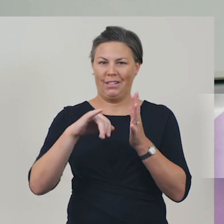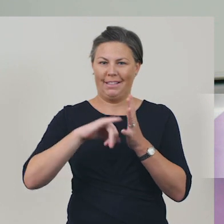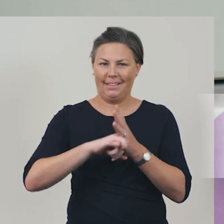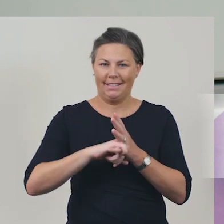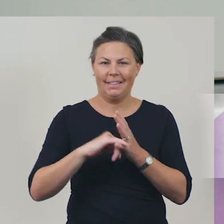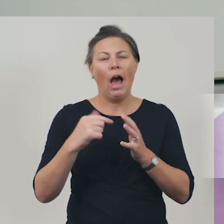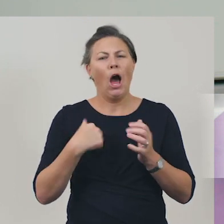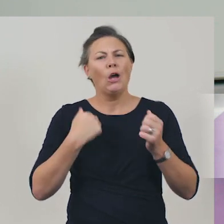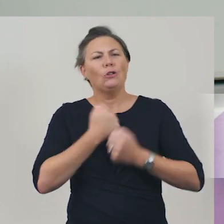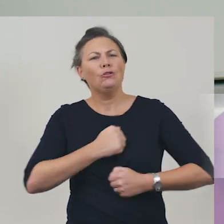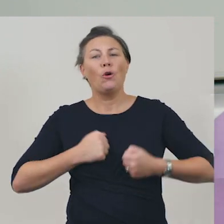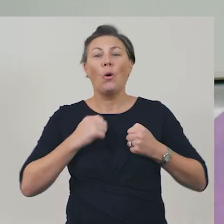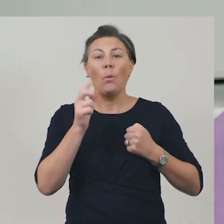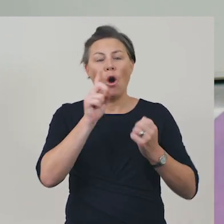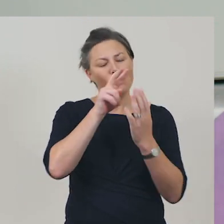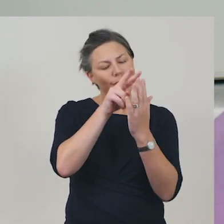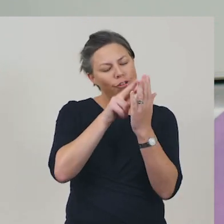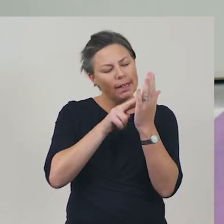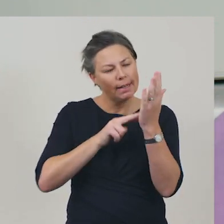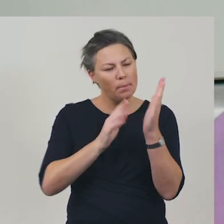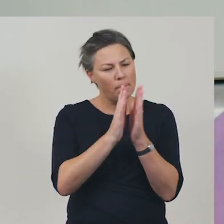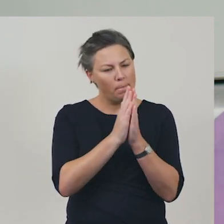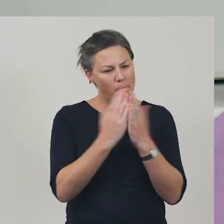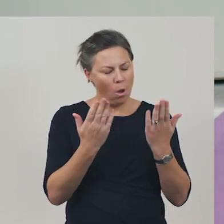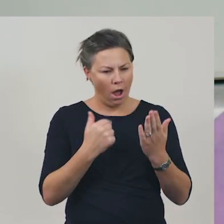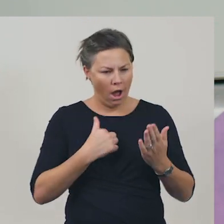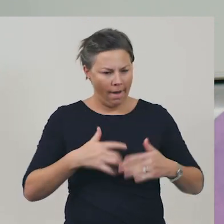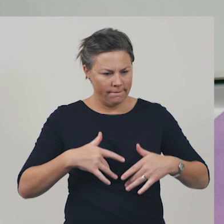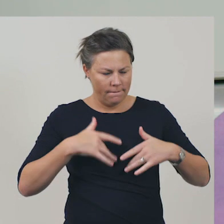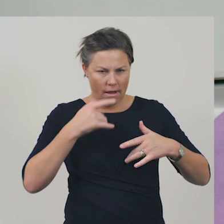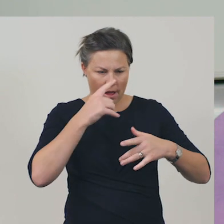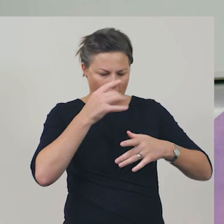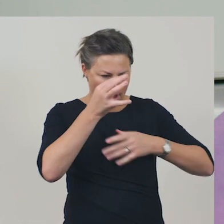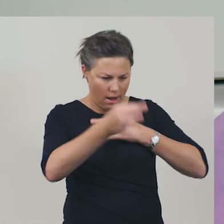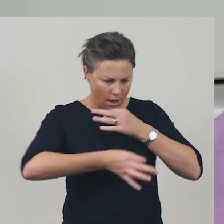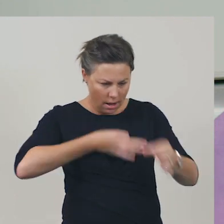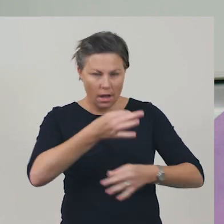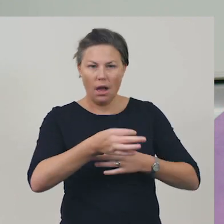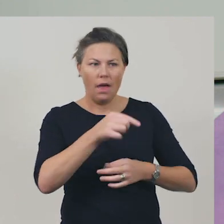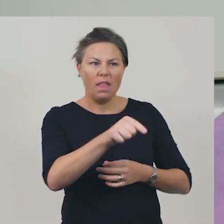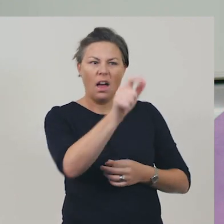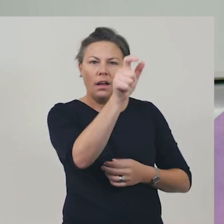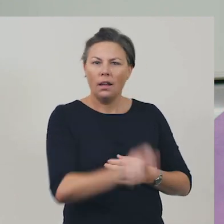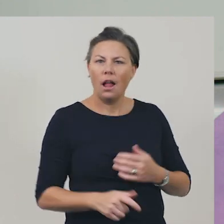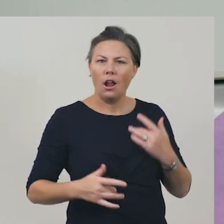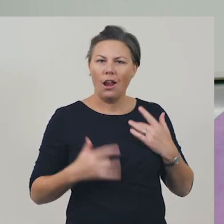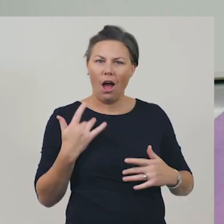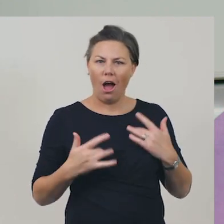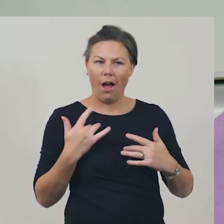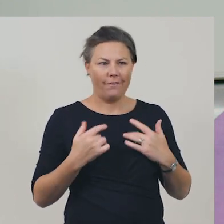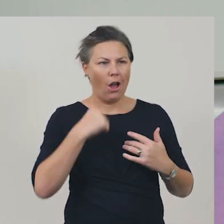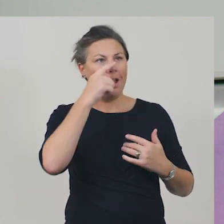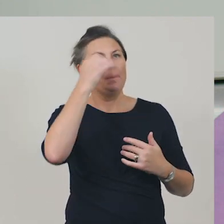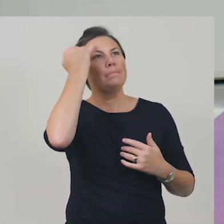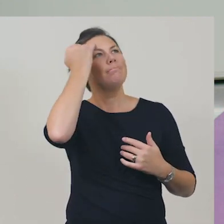and I feel like I understand the character's life and what it must be like to be like them, when I can almost imagine walking in their